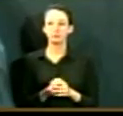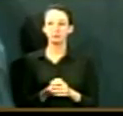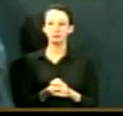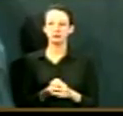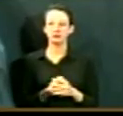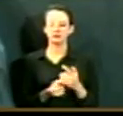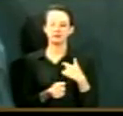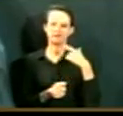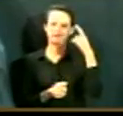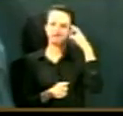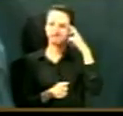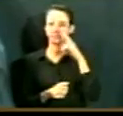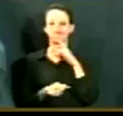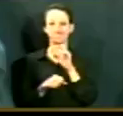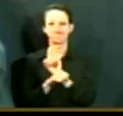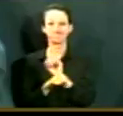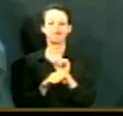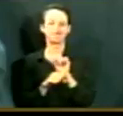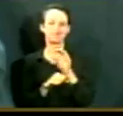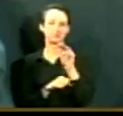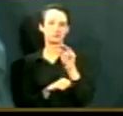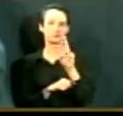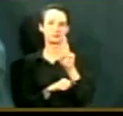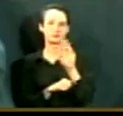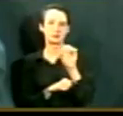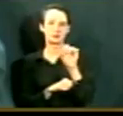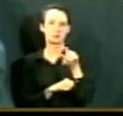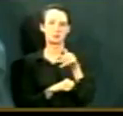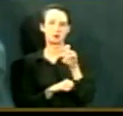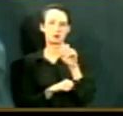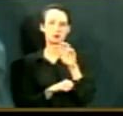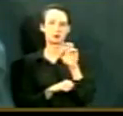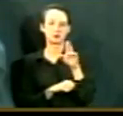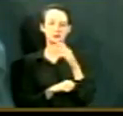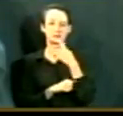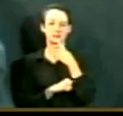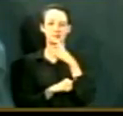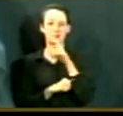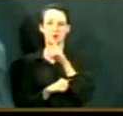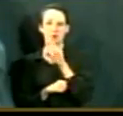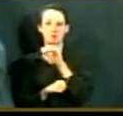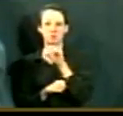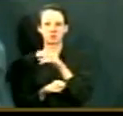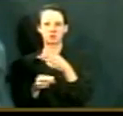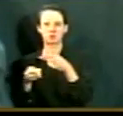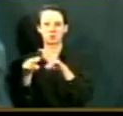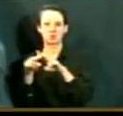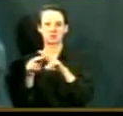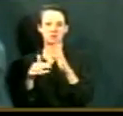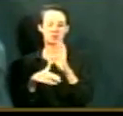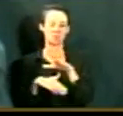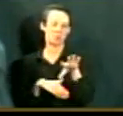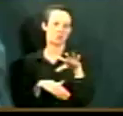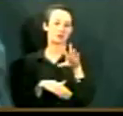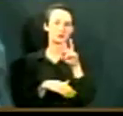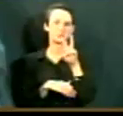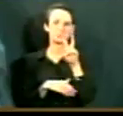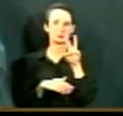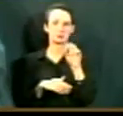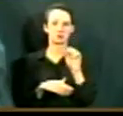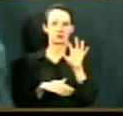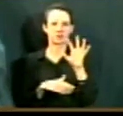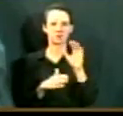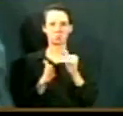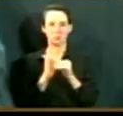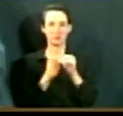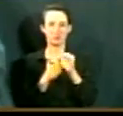I think that the reality is, Mr. Spencer said a 1% raise runs $2.5 million, and we